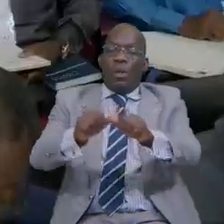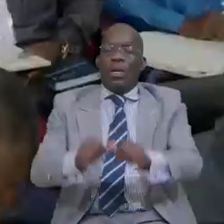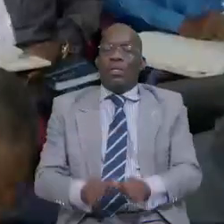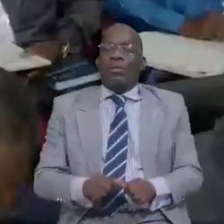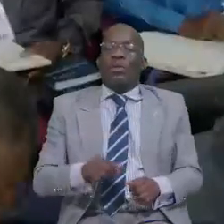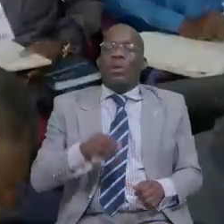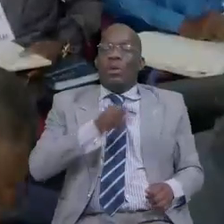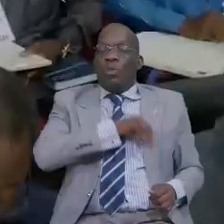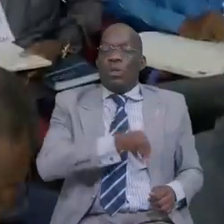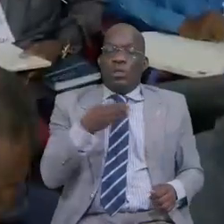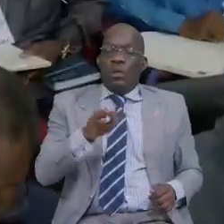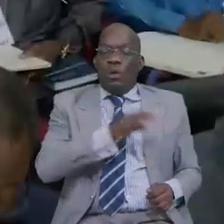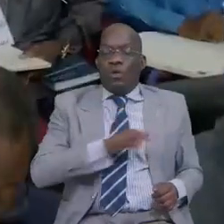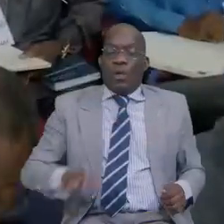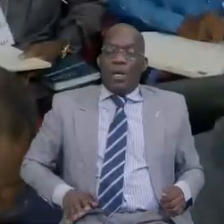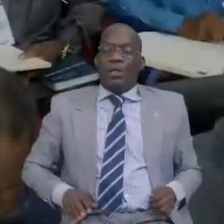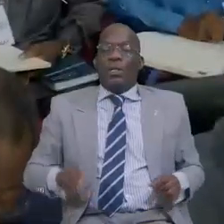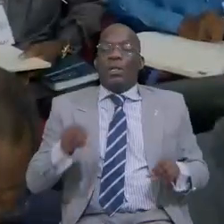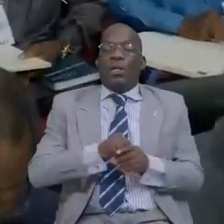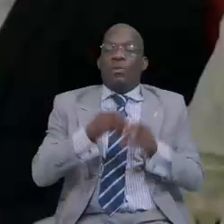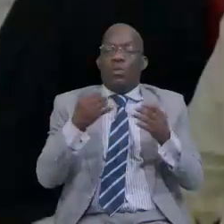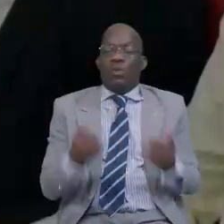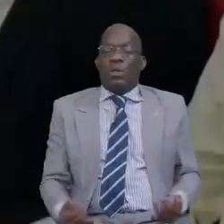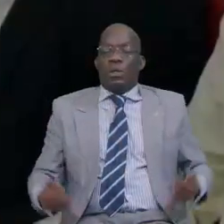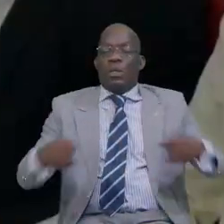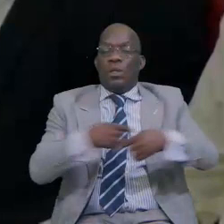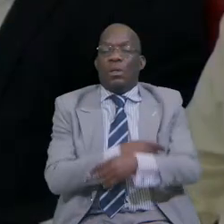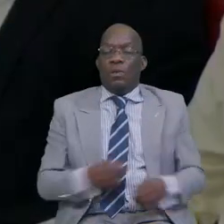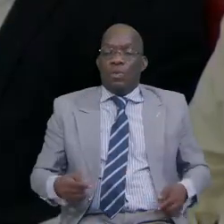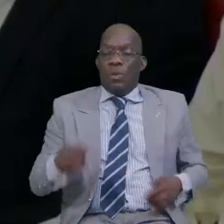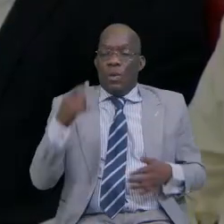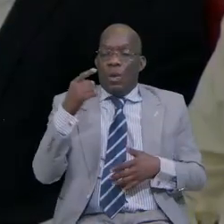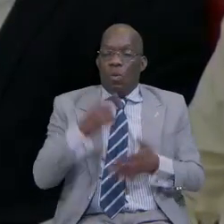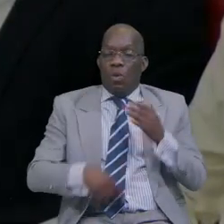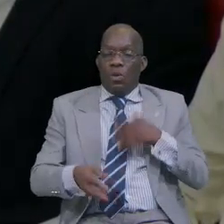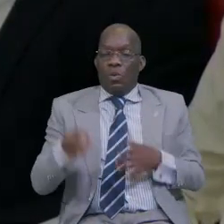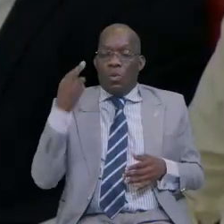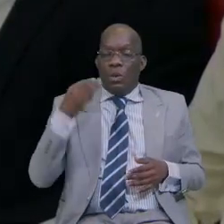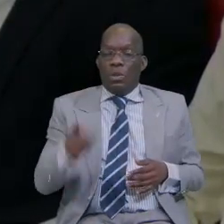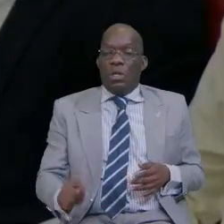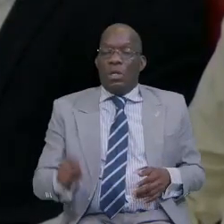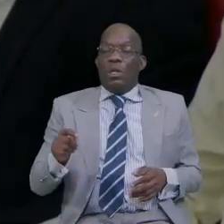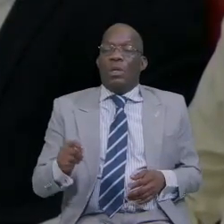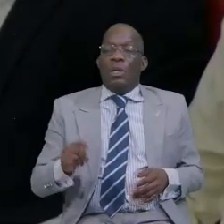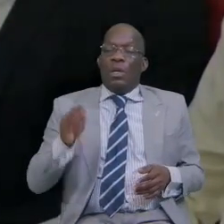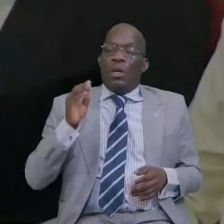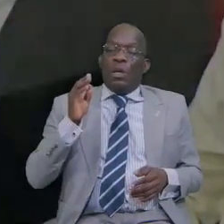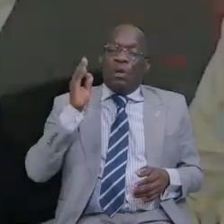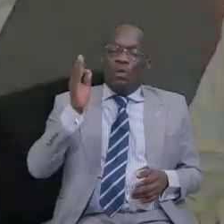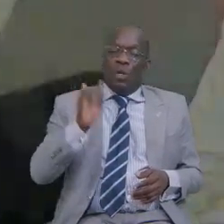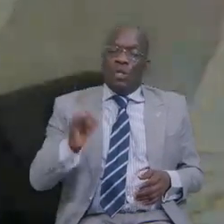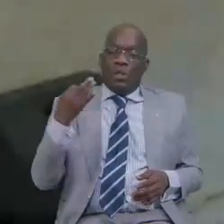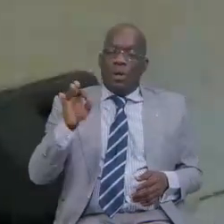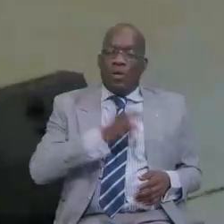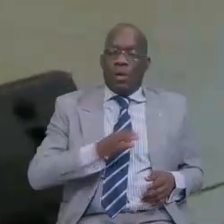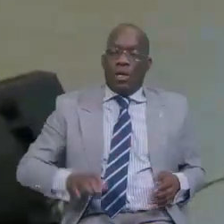We're looking at Matthew chapter 4 verse 23. What was the ministry of Christ? And Jesus went